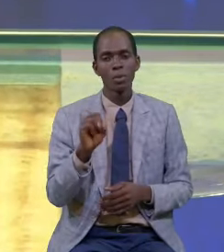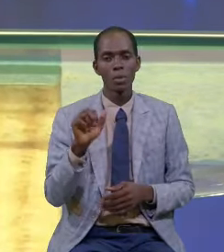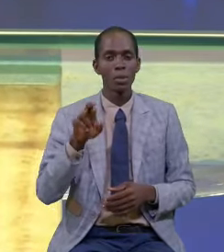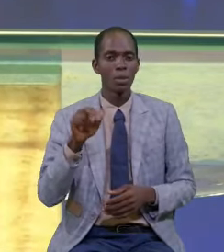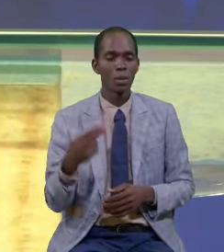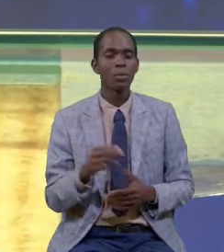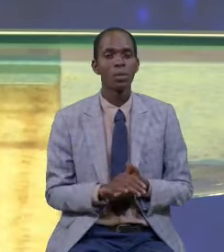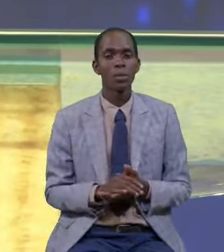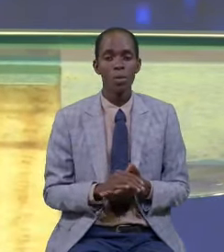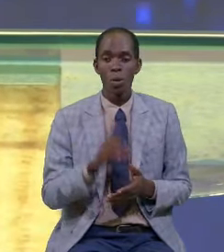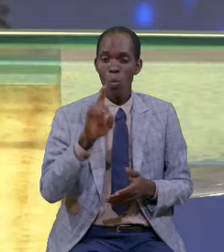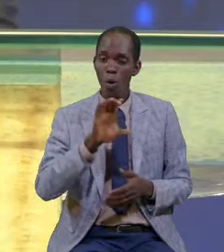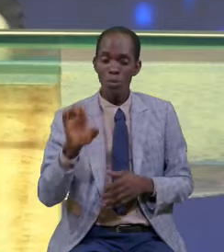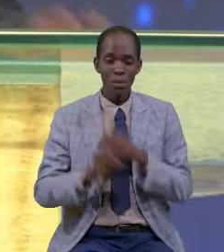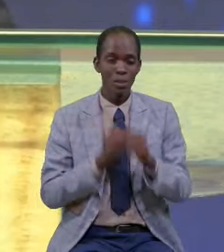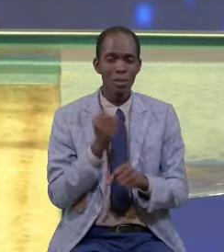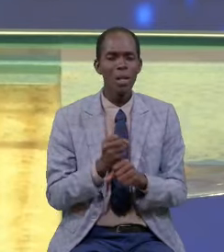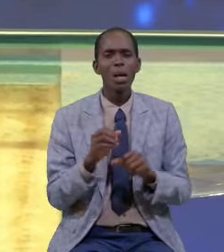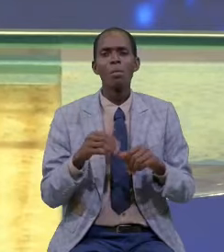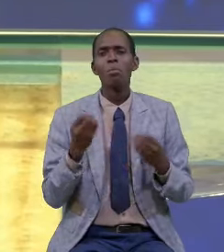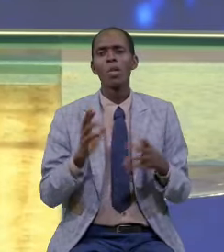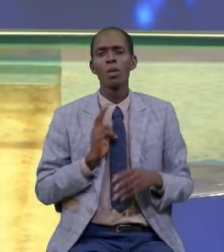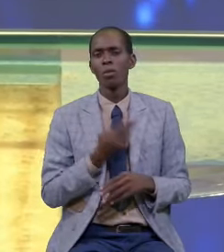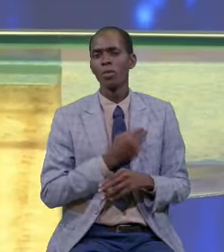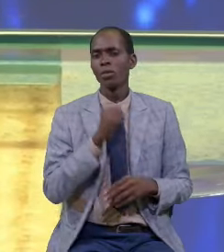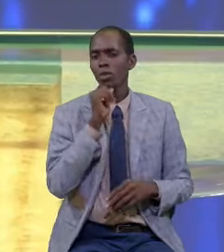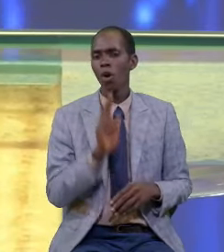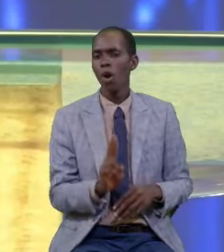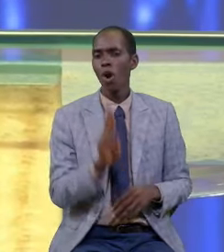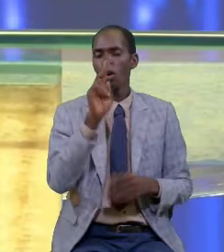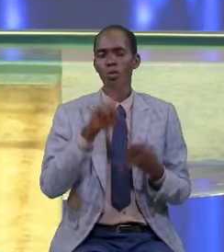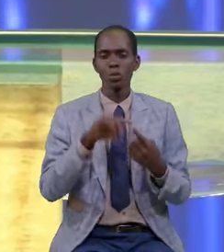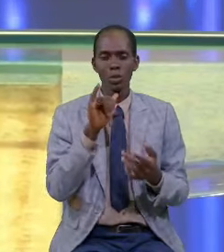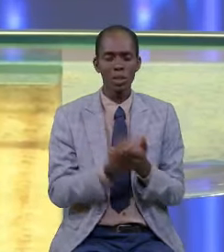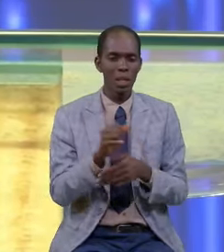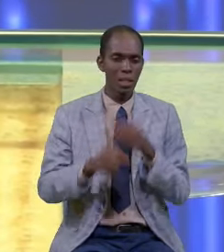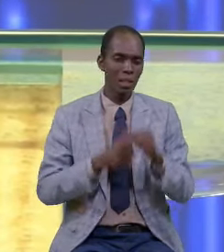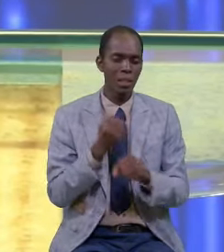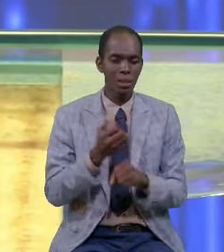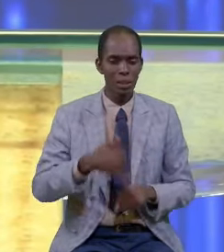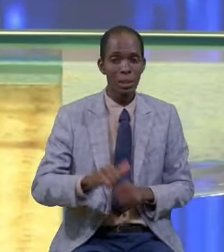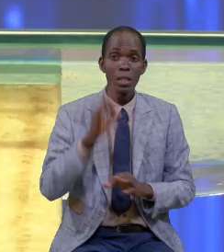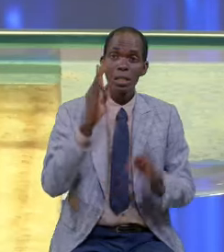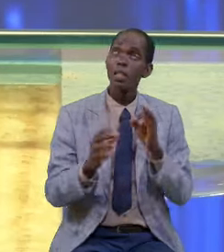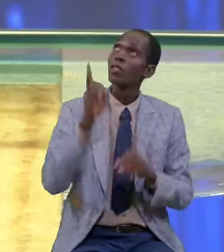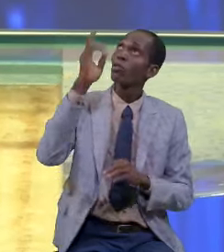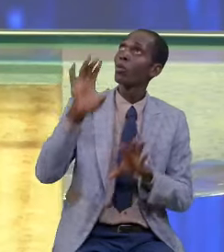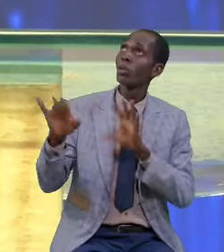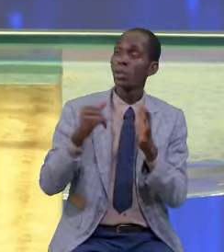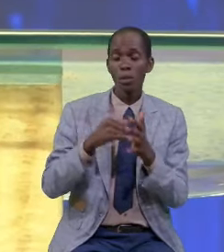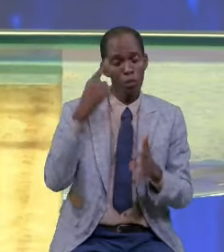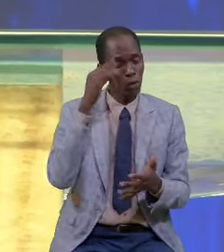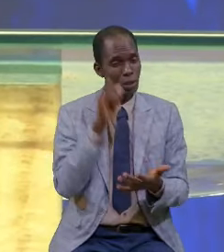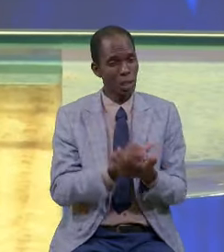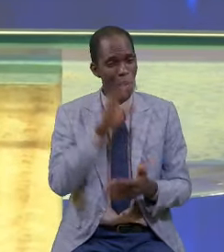of age. And many of us are not up to that age yet. If he did it for him at 100